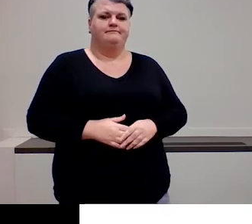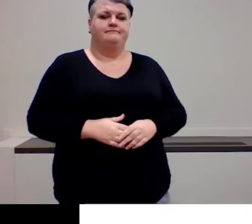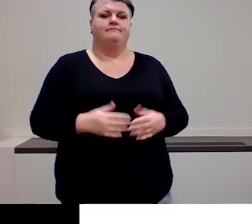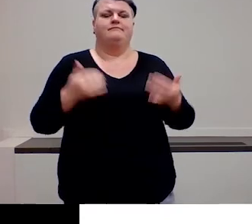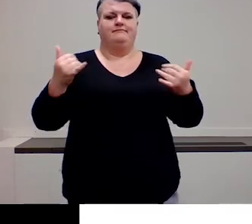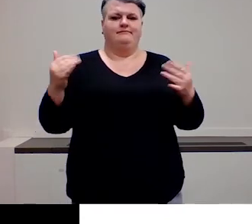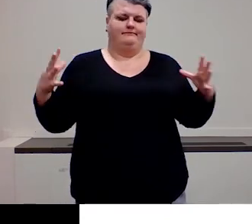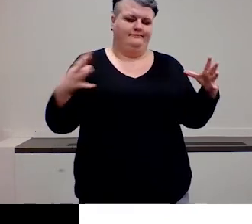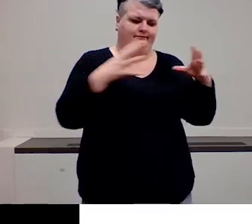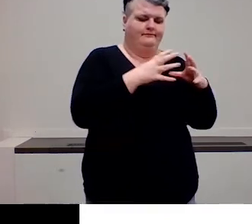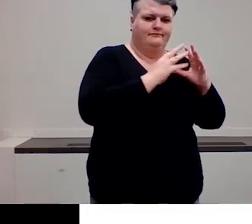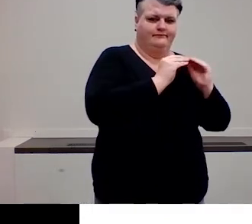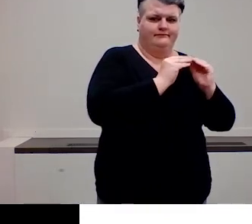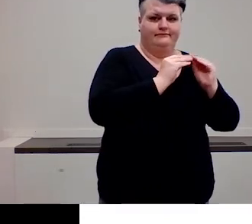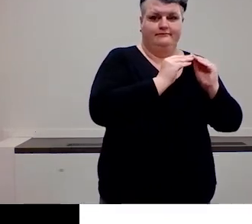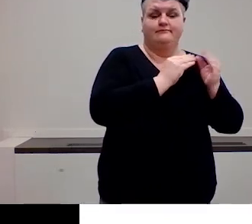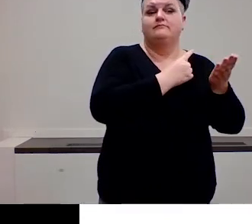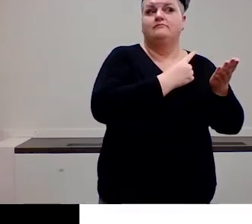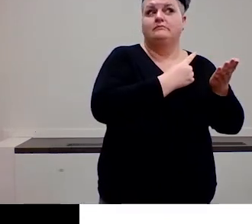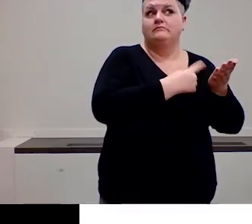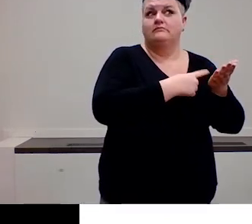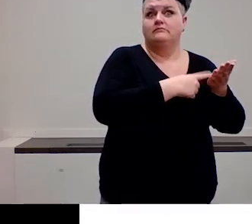It's been moved and seconded. Any discussion?